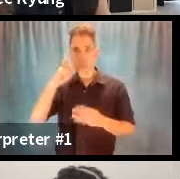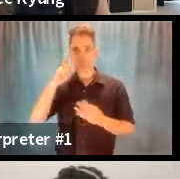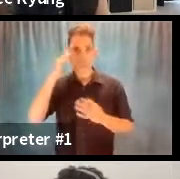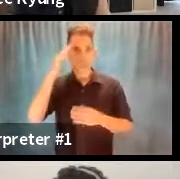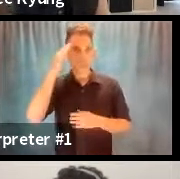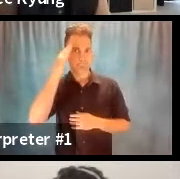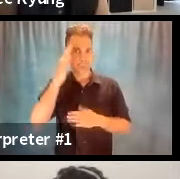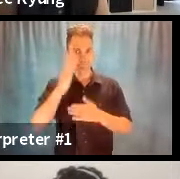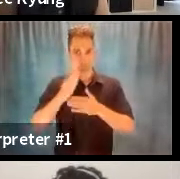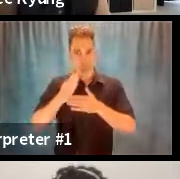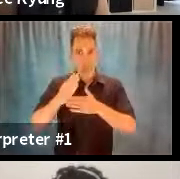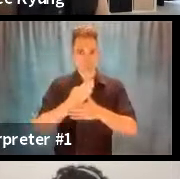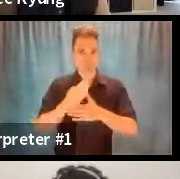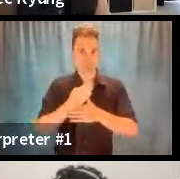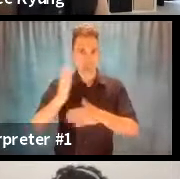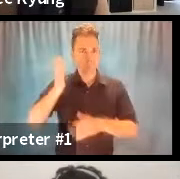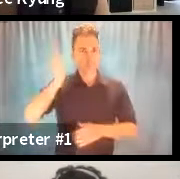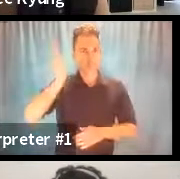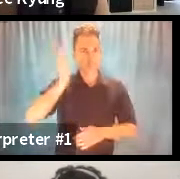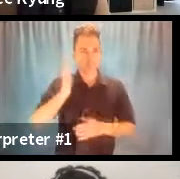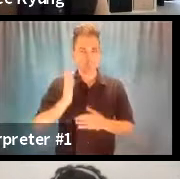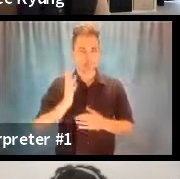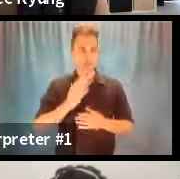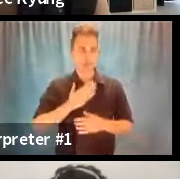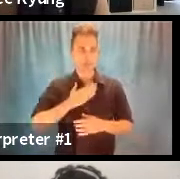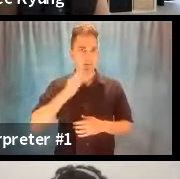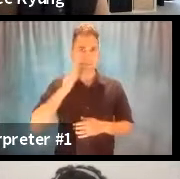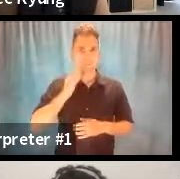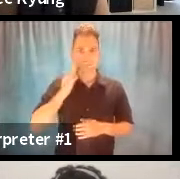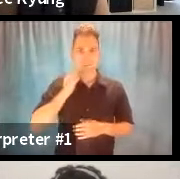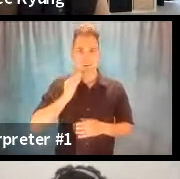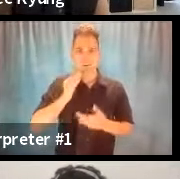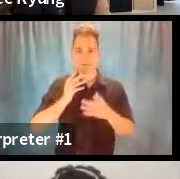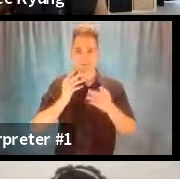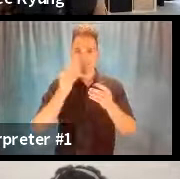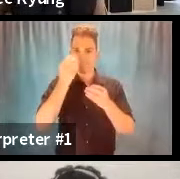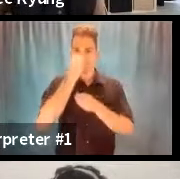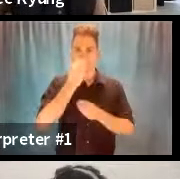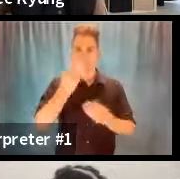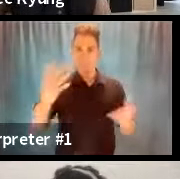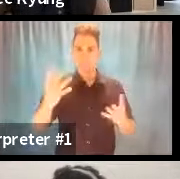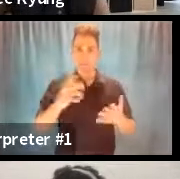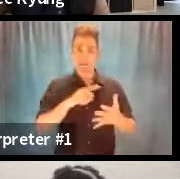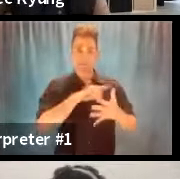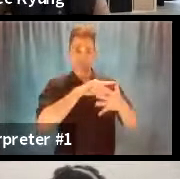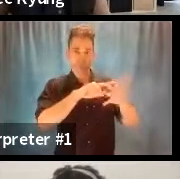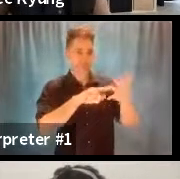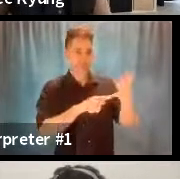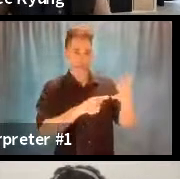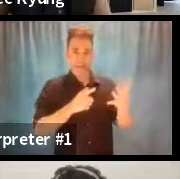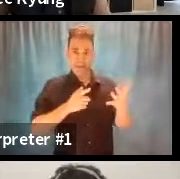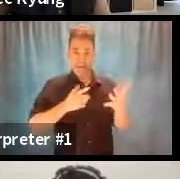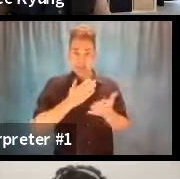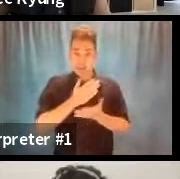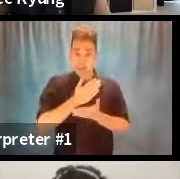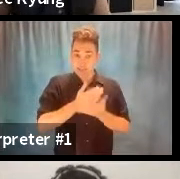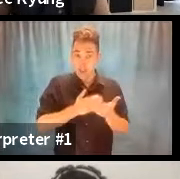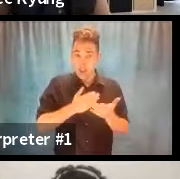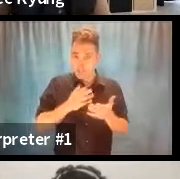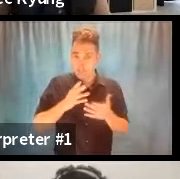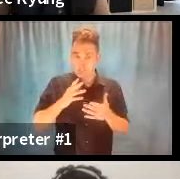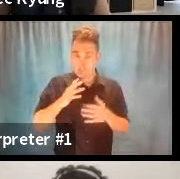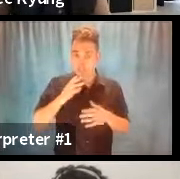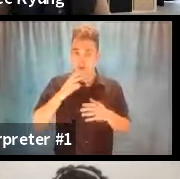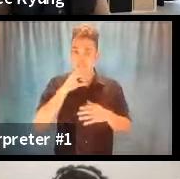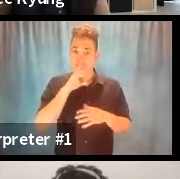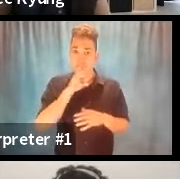our experience, some of these organizations are well over 50 years old, that we bring a lot to the table. And really,